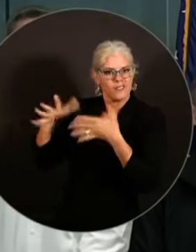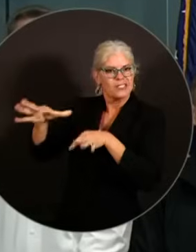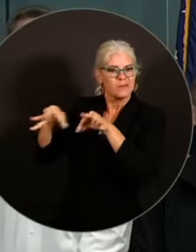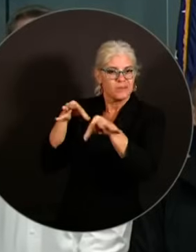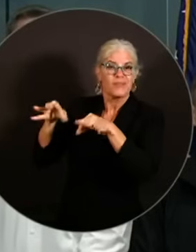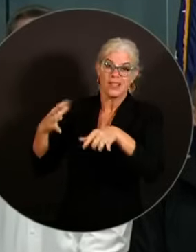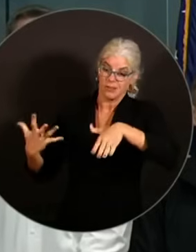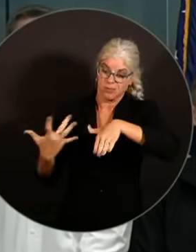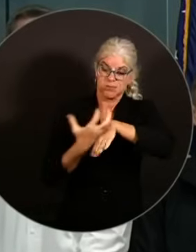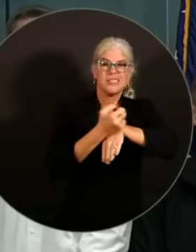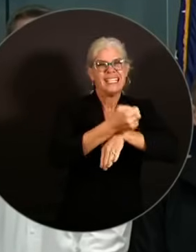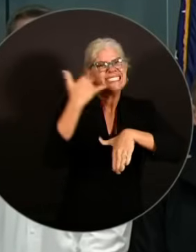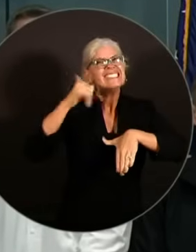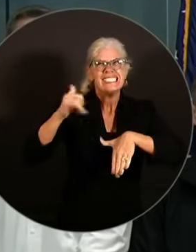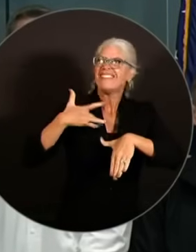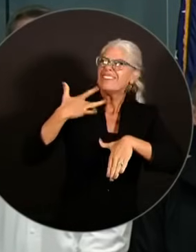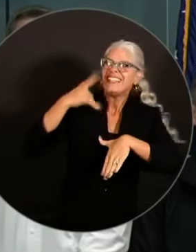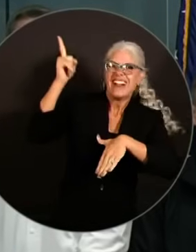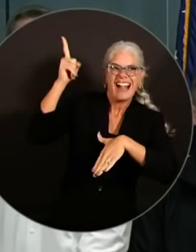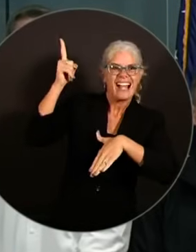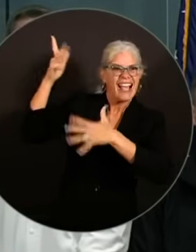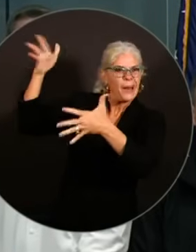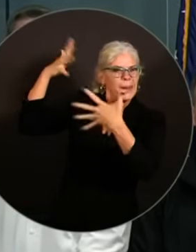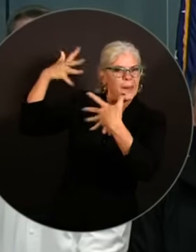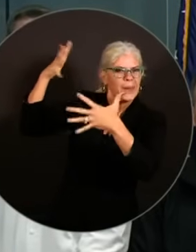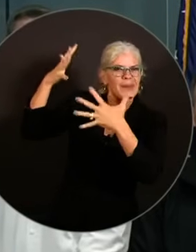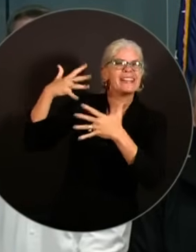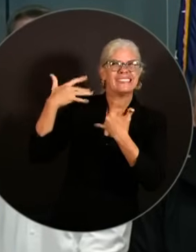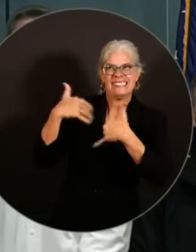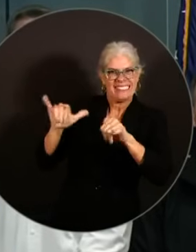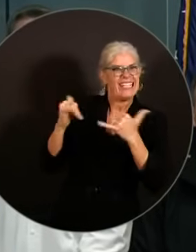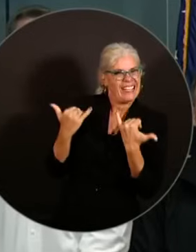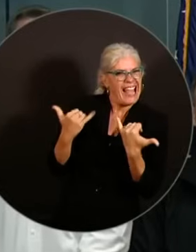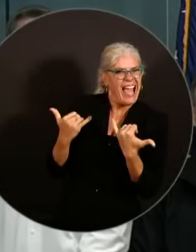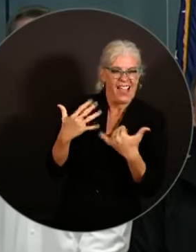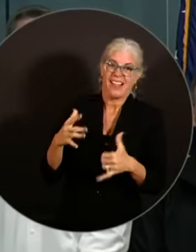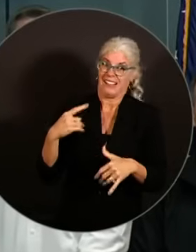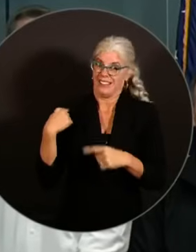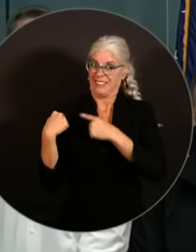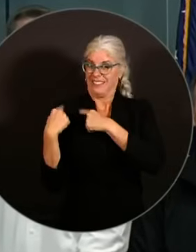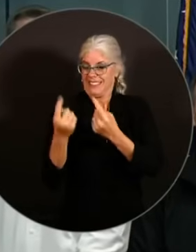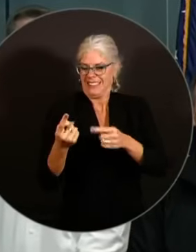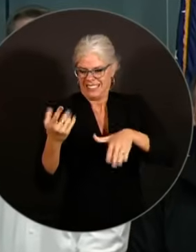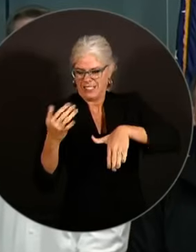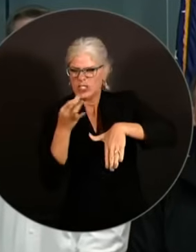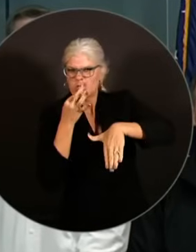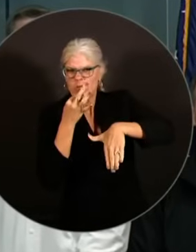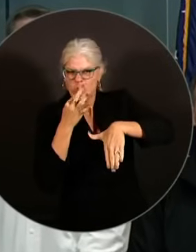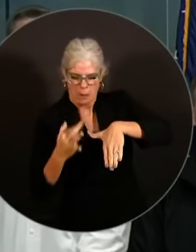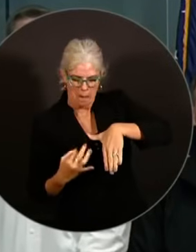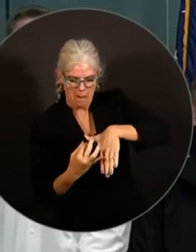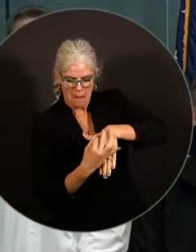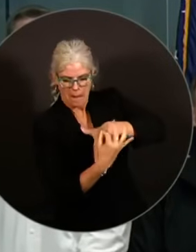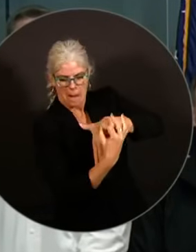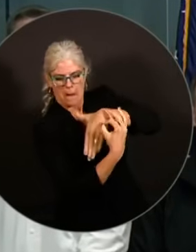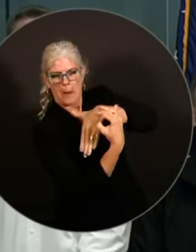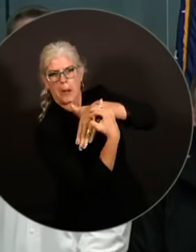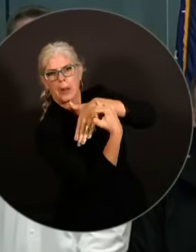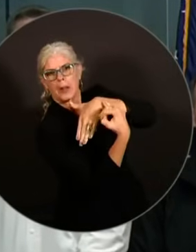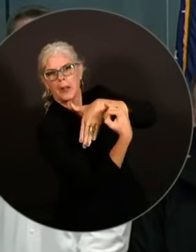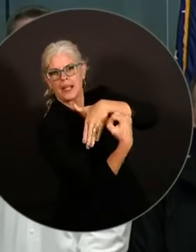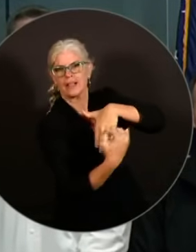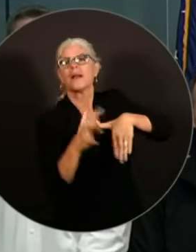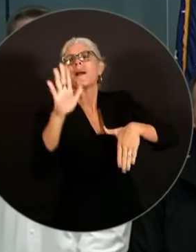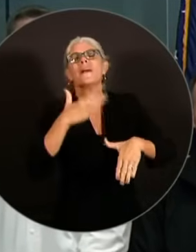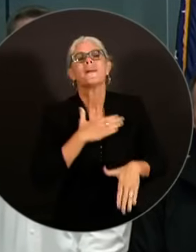felt across north and east central Florida, even right now as that last banding train of rain starts to move offshore. Please,